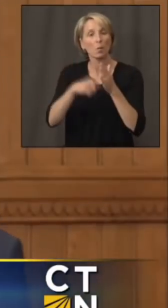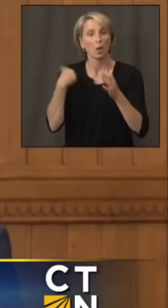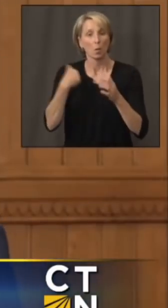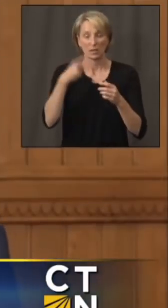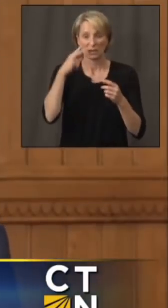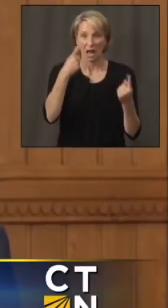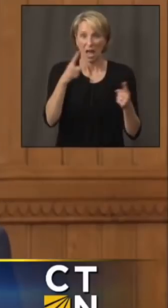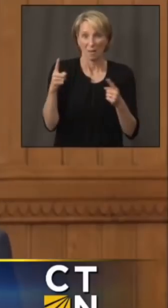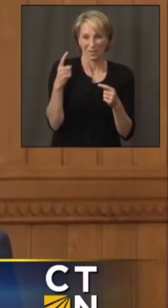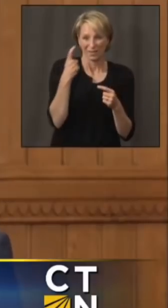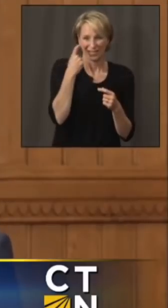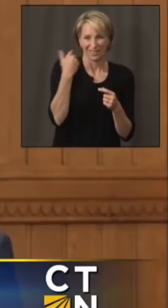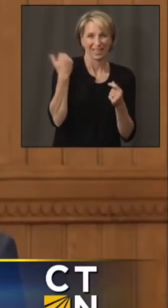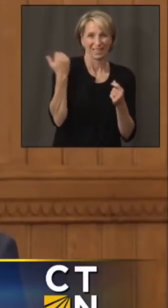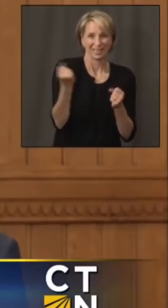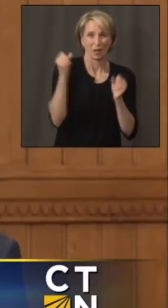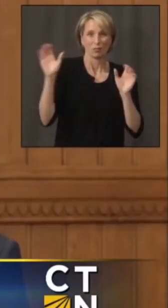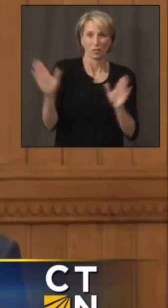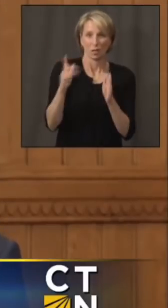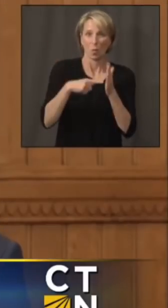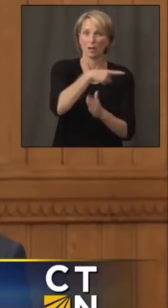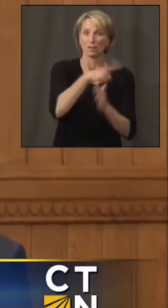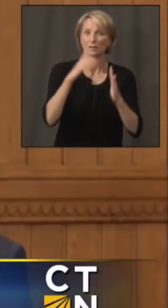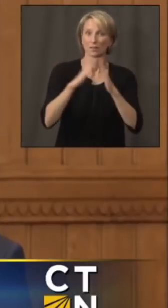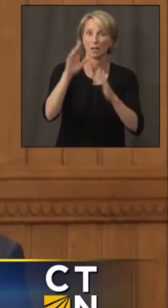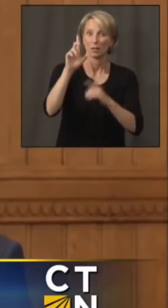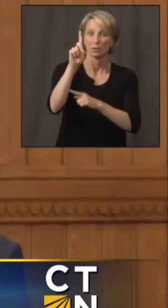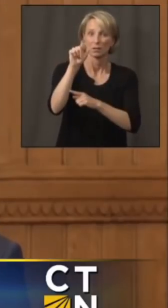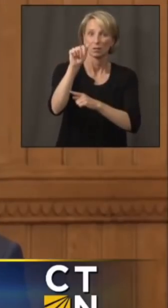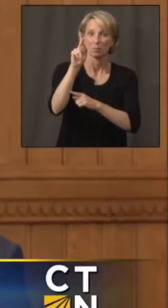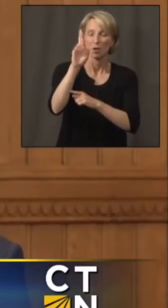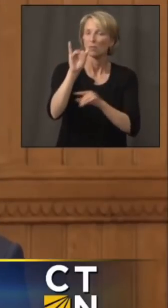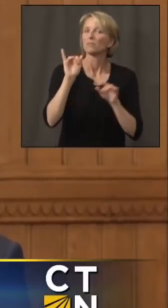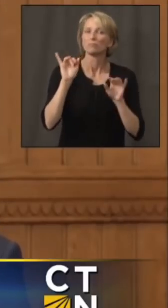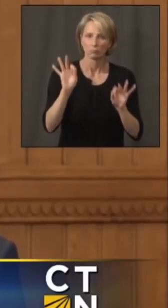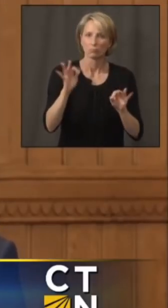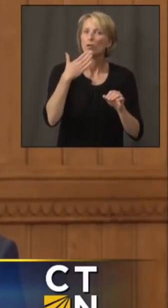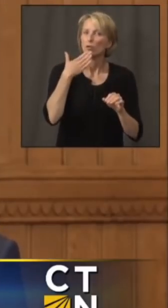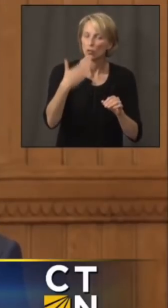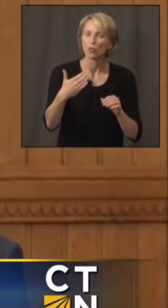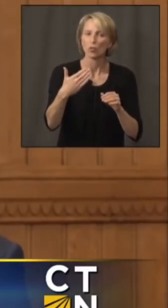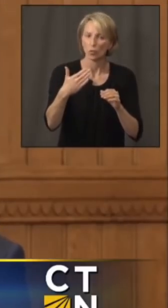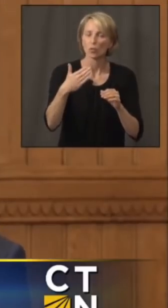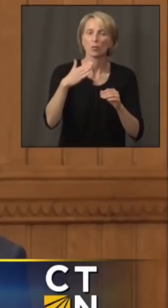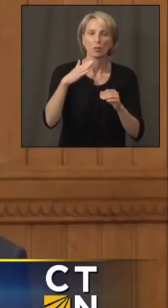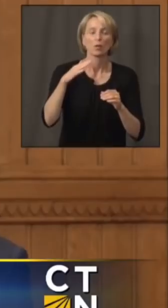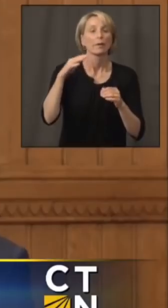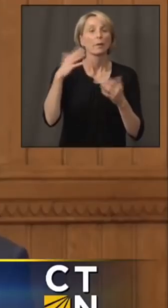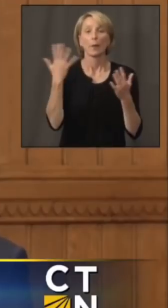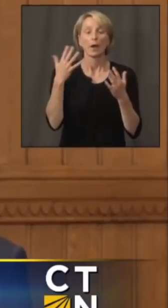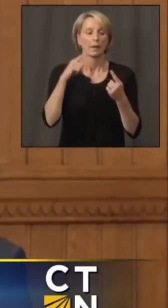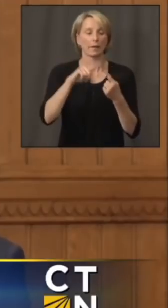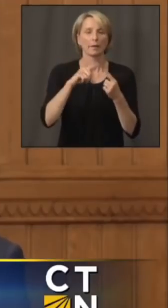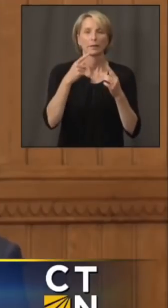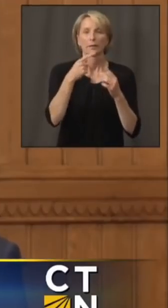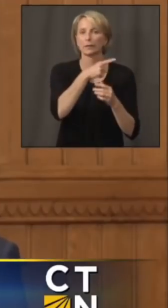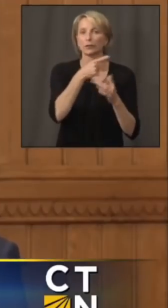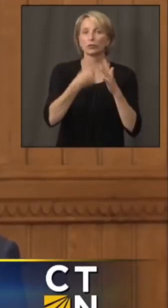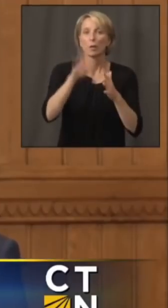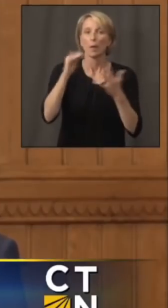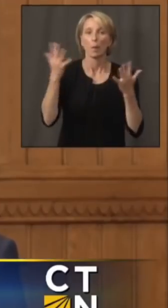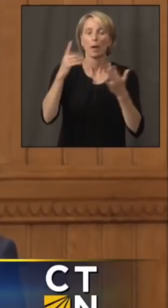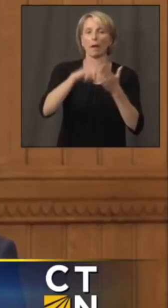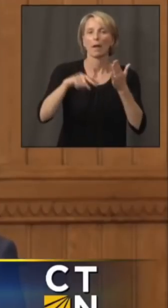over the last weekend is a good example of what we'd expect in kind of the first instance. So closing down some activities that have